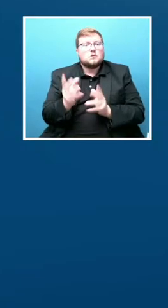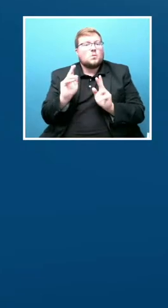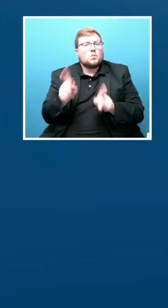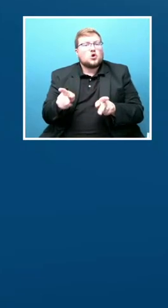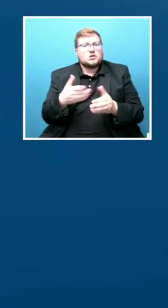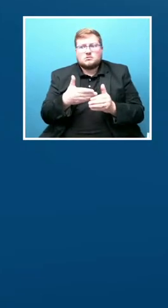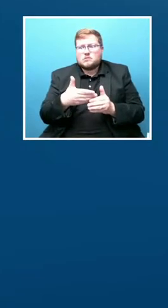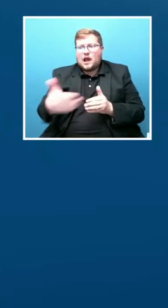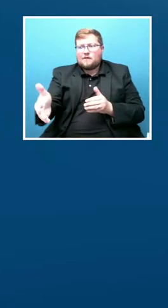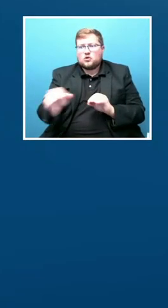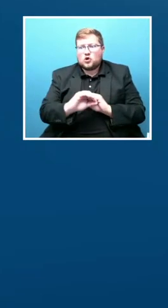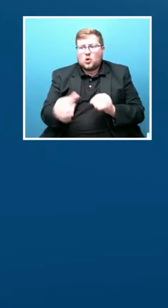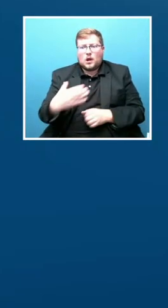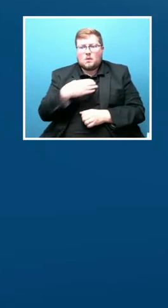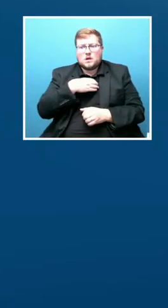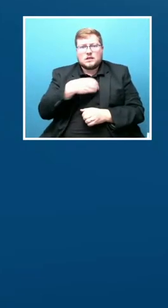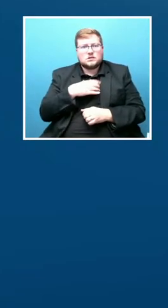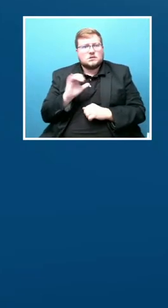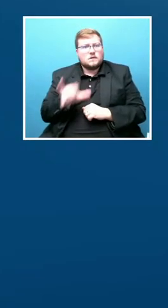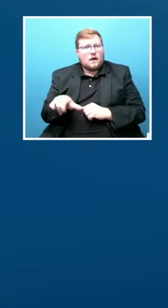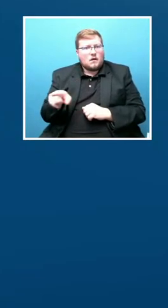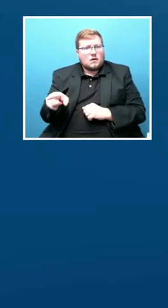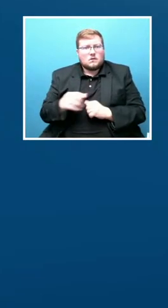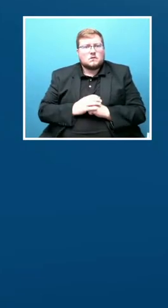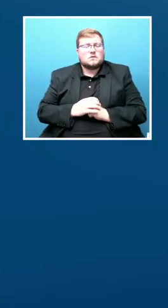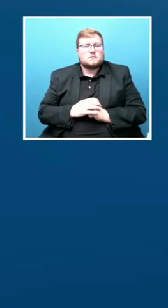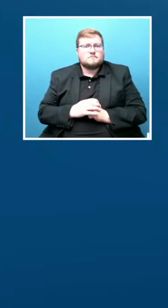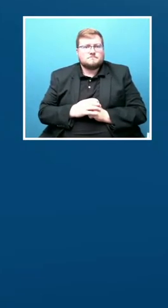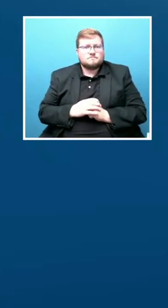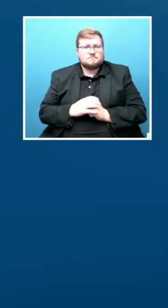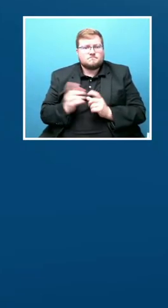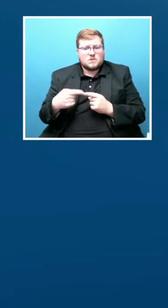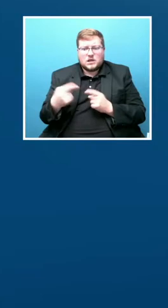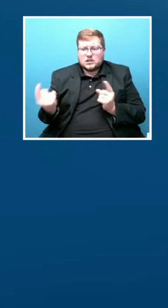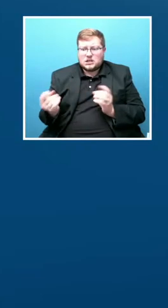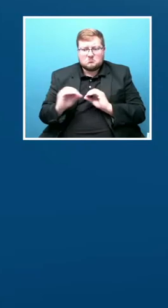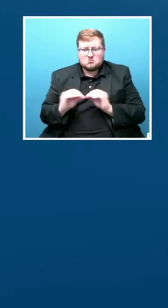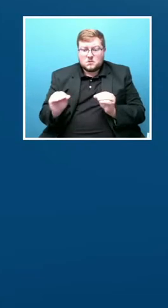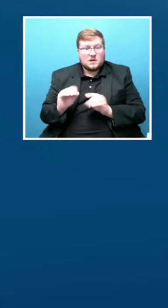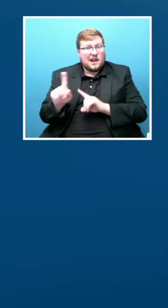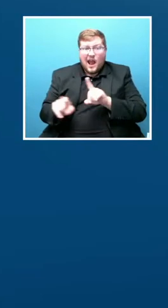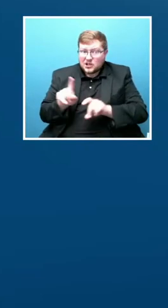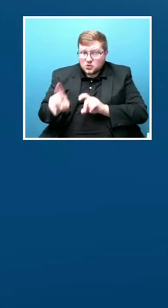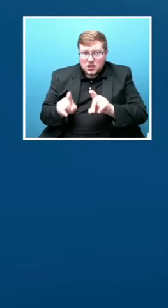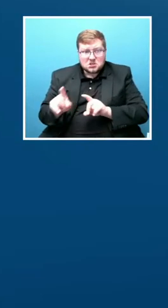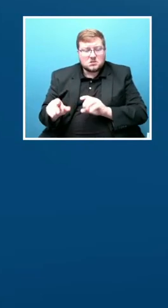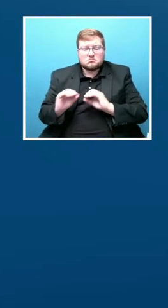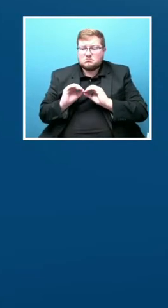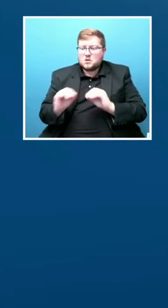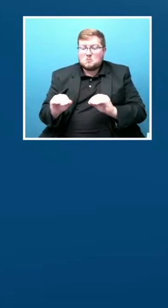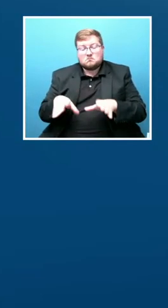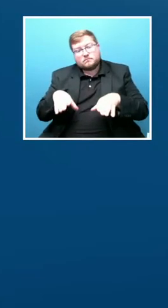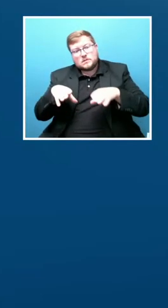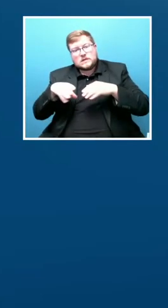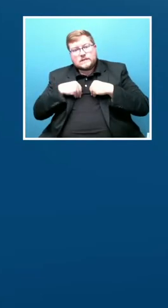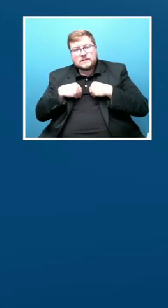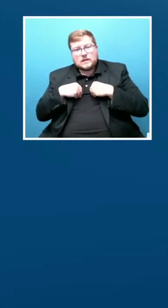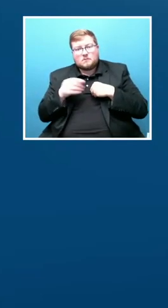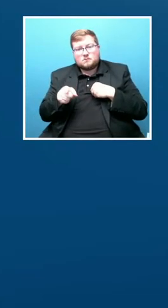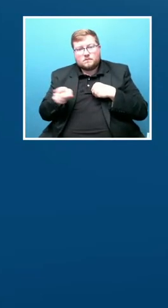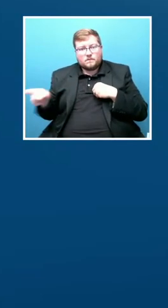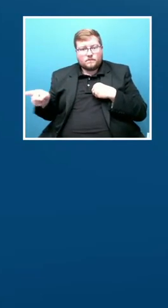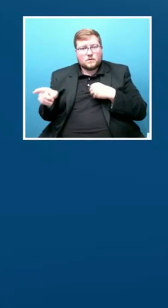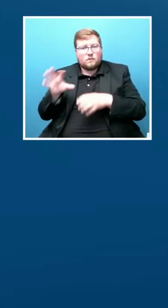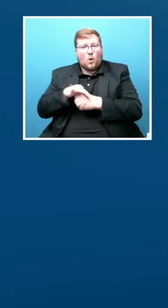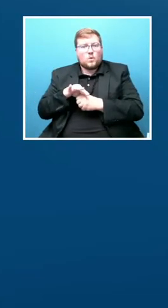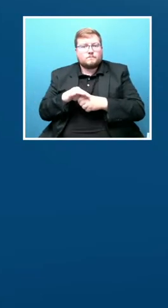fact contested anything or, you know, asked any questions. They accepted the vote of the committee.